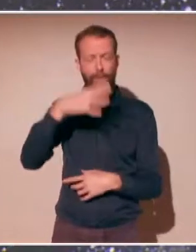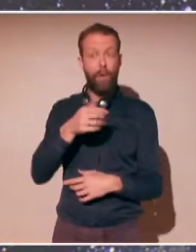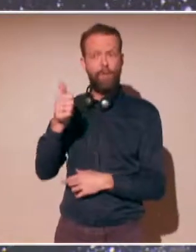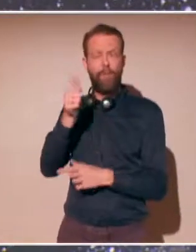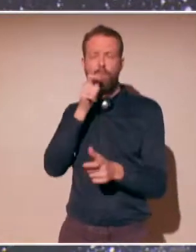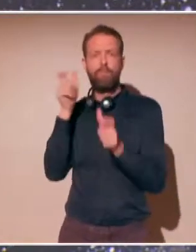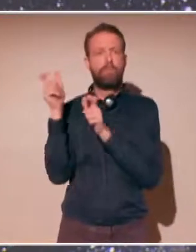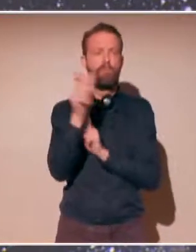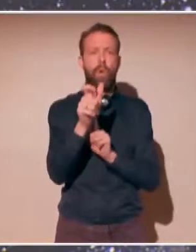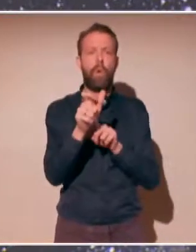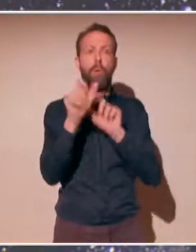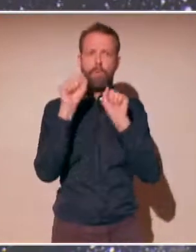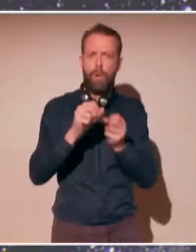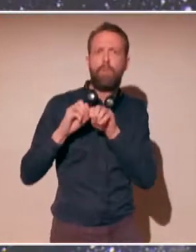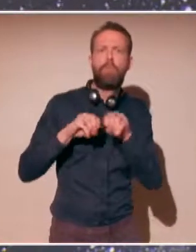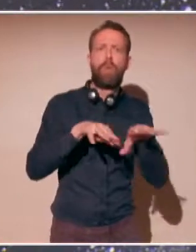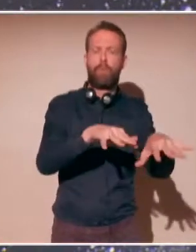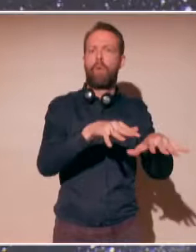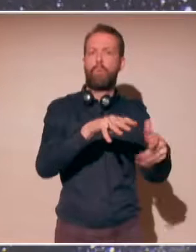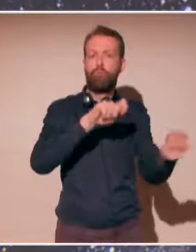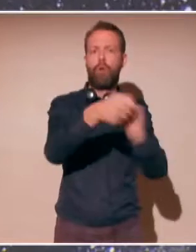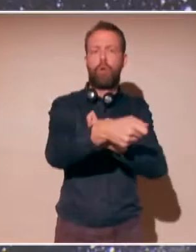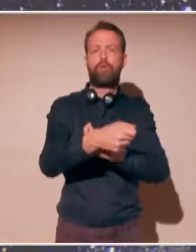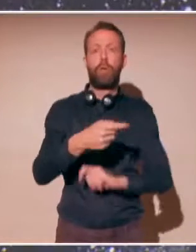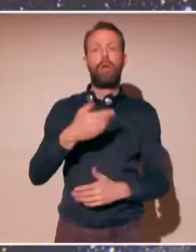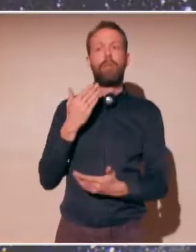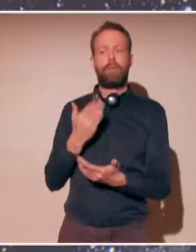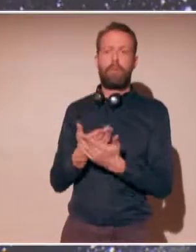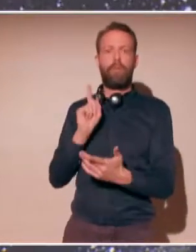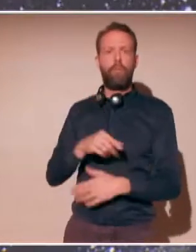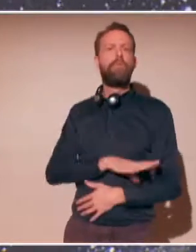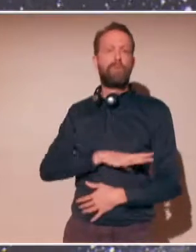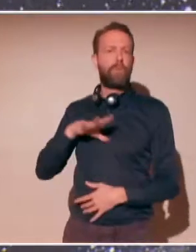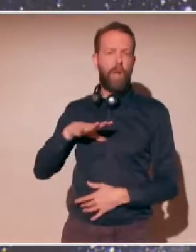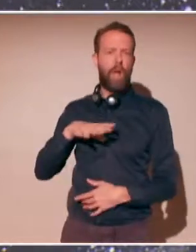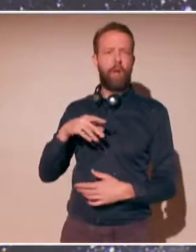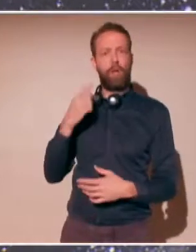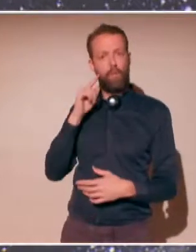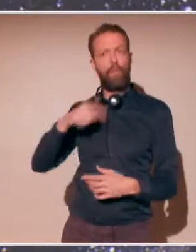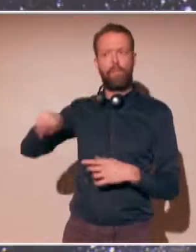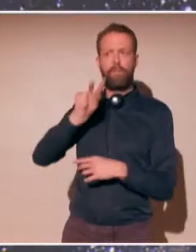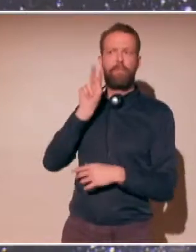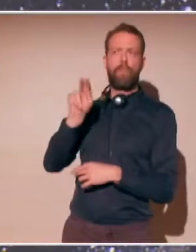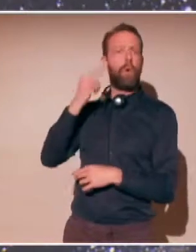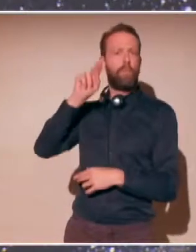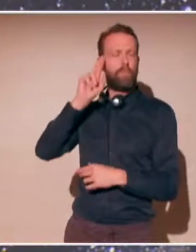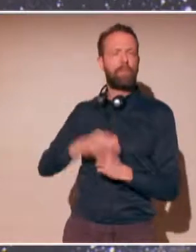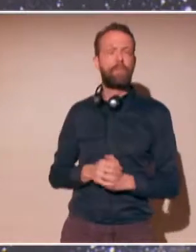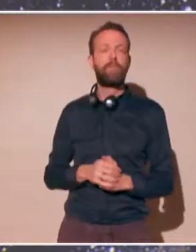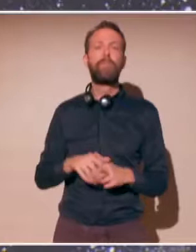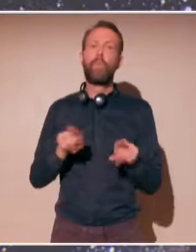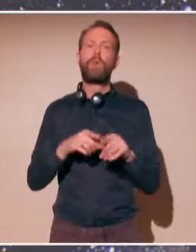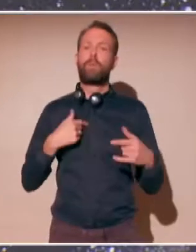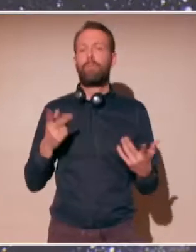talk about innovation. So what you say has the power to change things, and we can only be proud of you